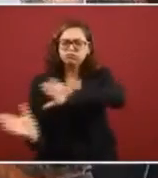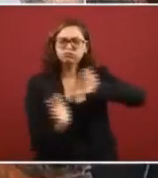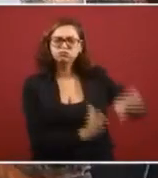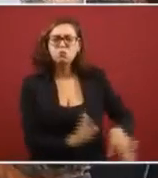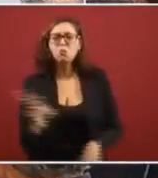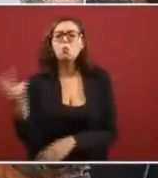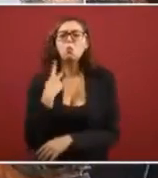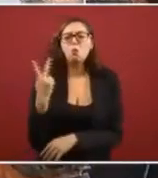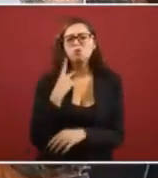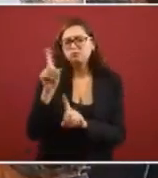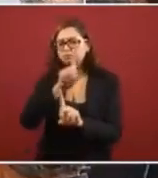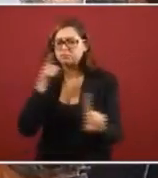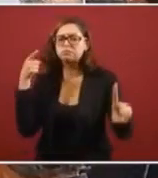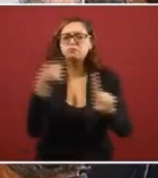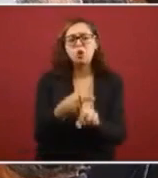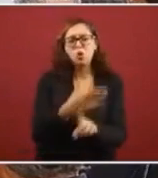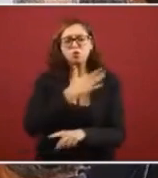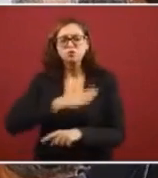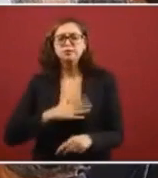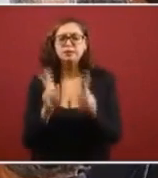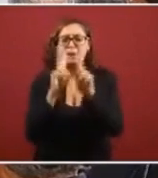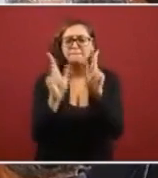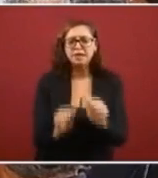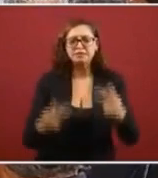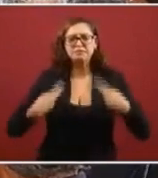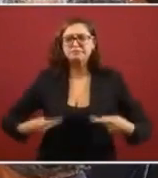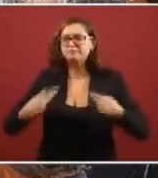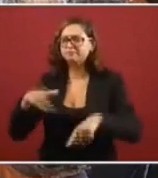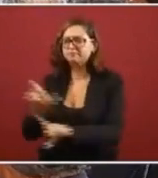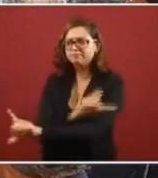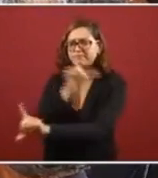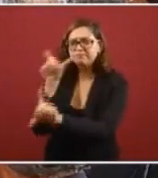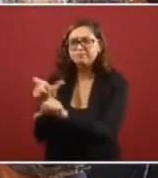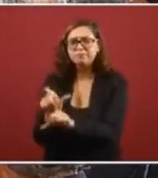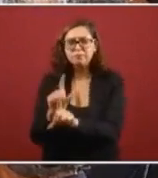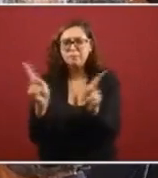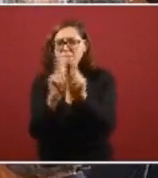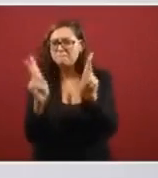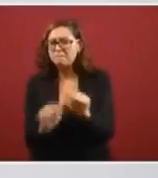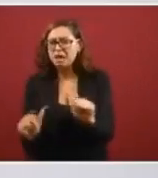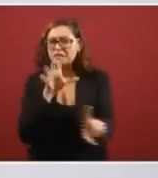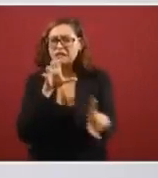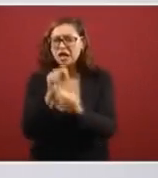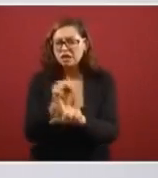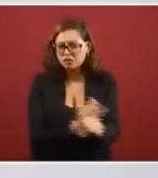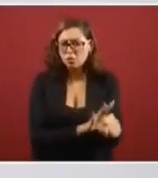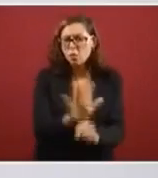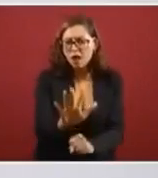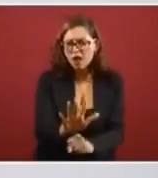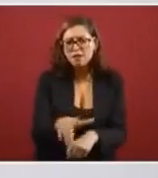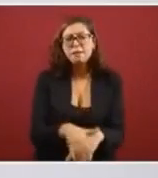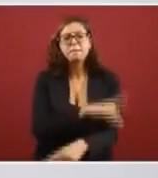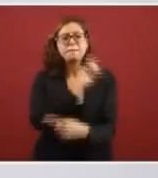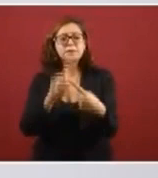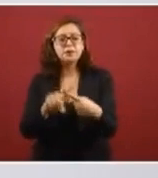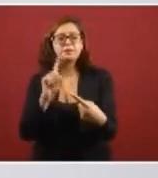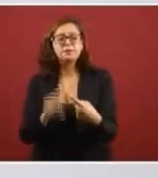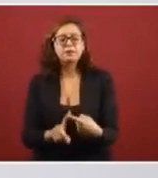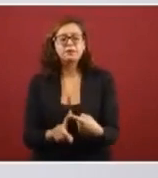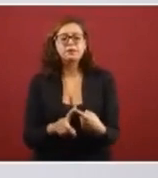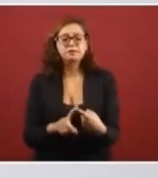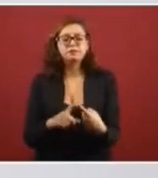to change the jobs of the military to a a job